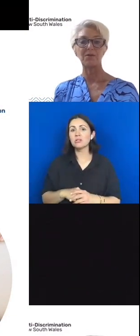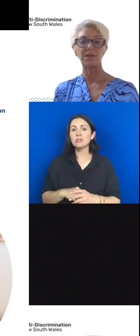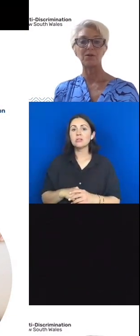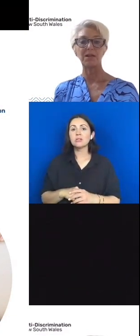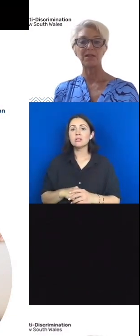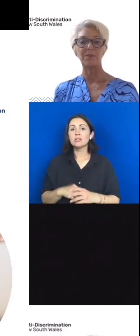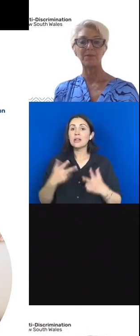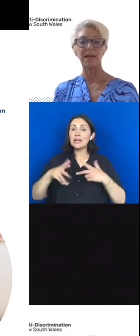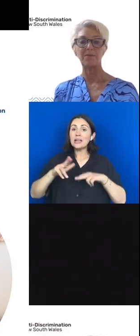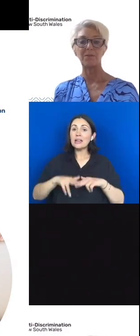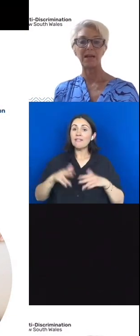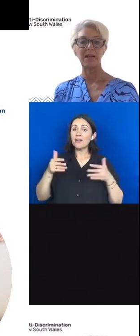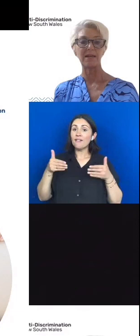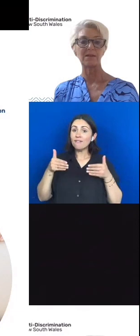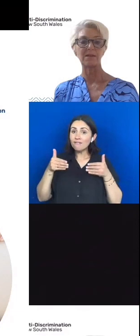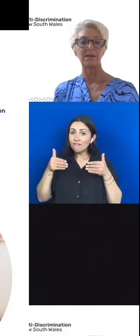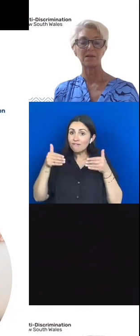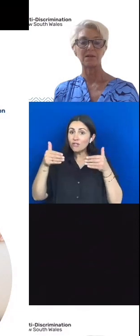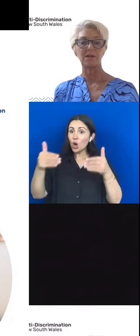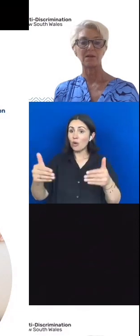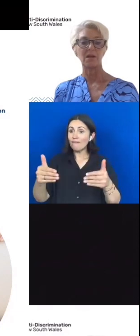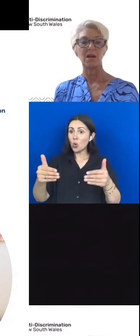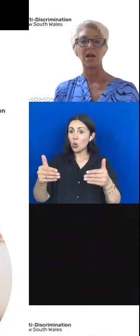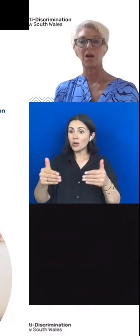implementation of an agreed behaviour plan,